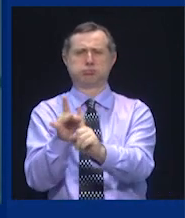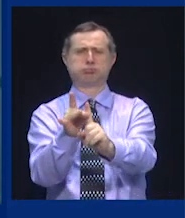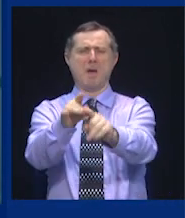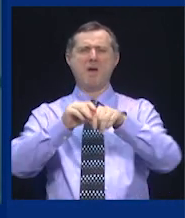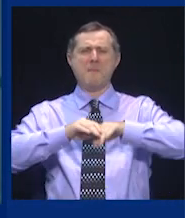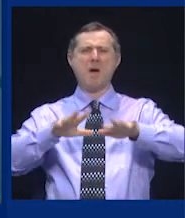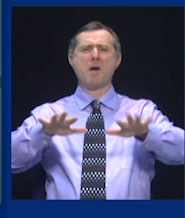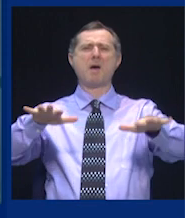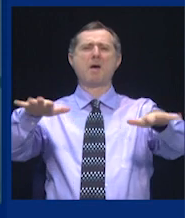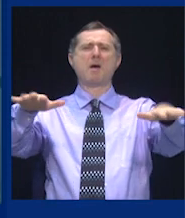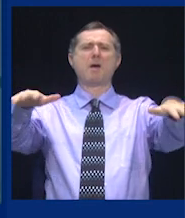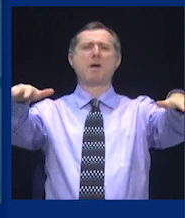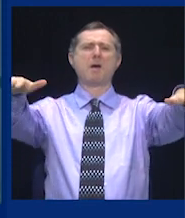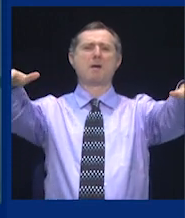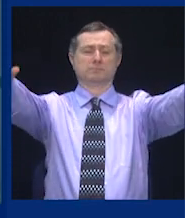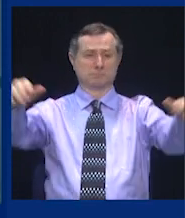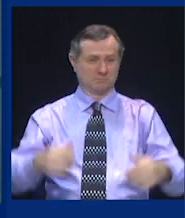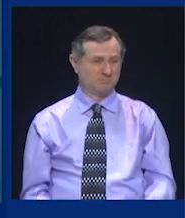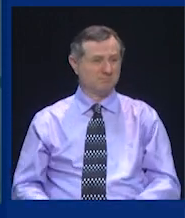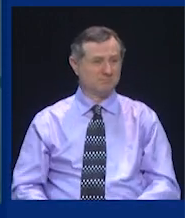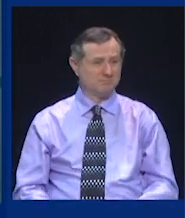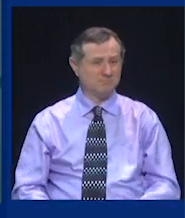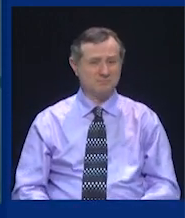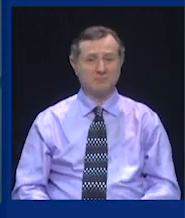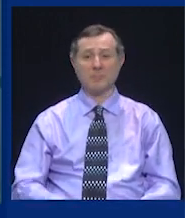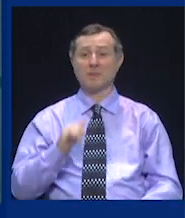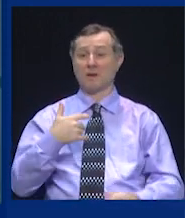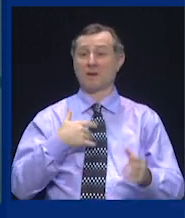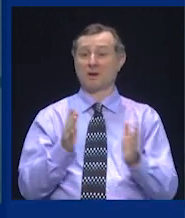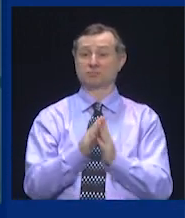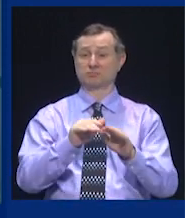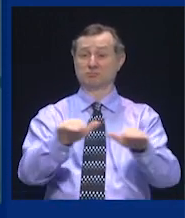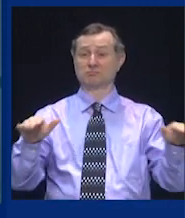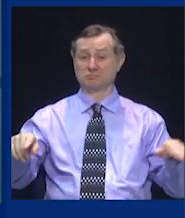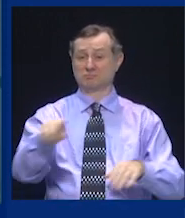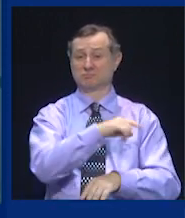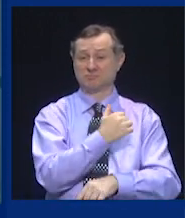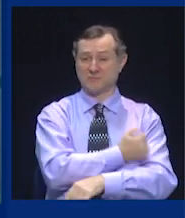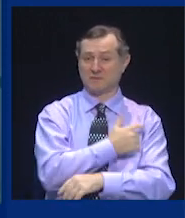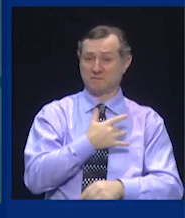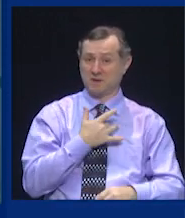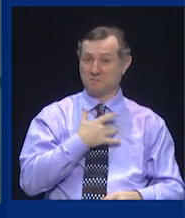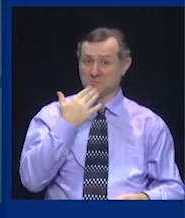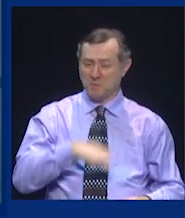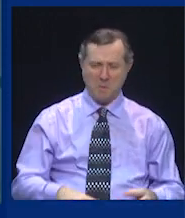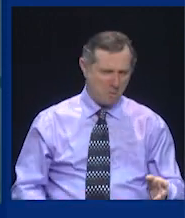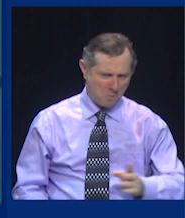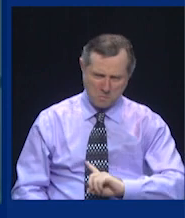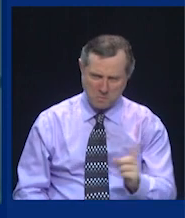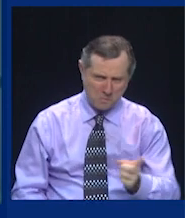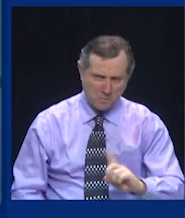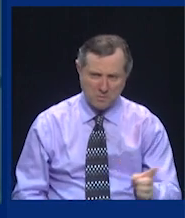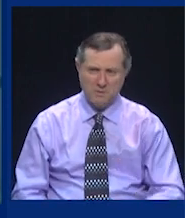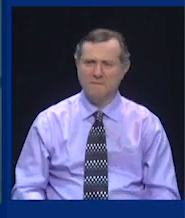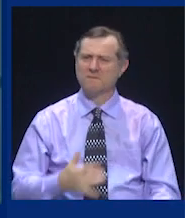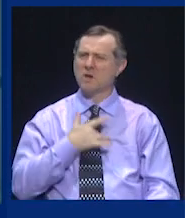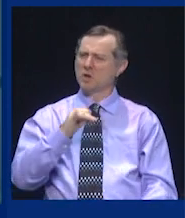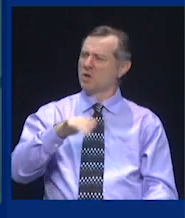don't believe asking people to take a vaccination is a bad thing. I believe it's a good thing.